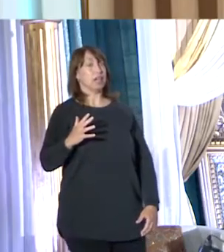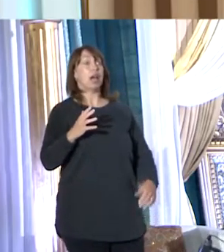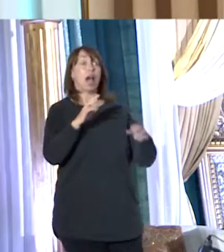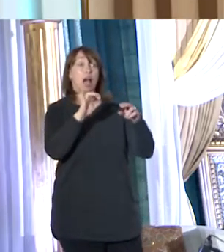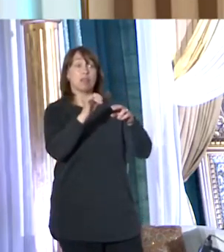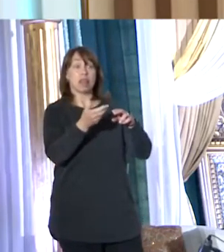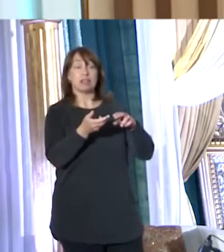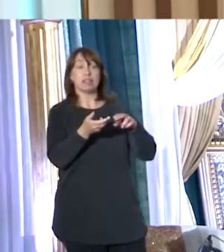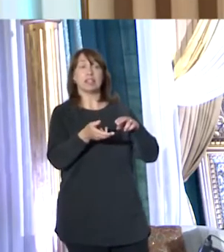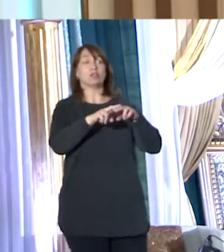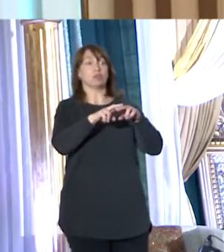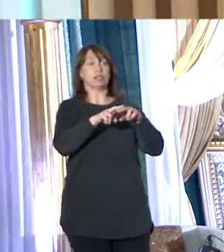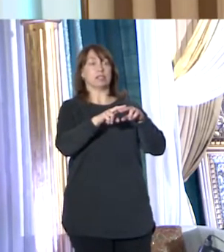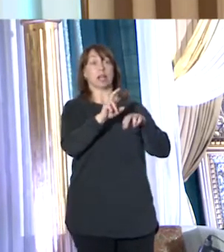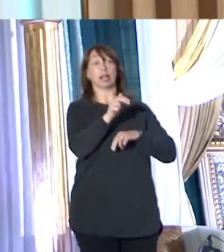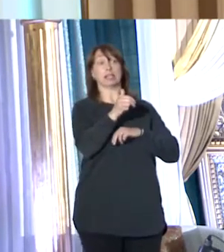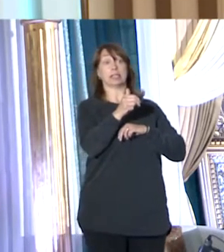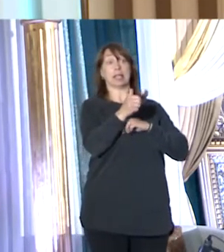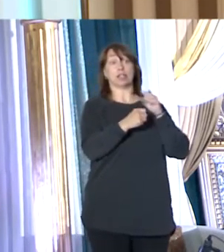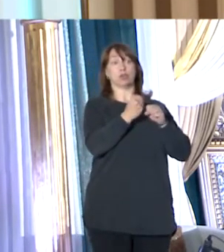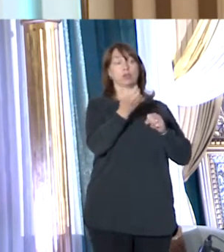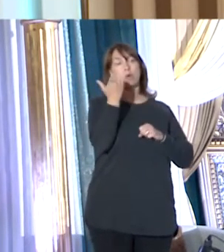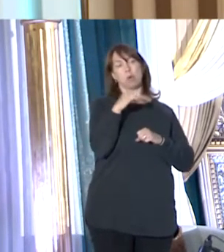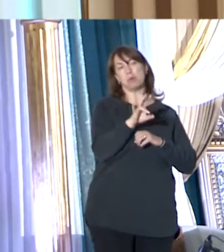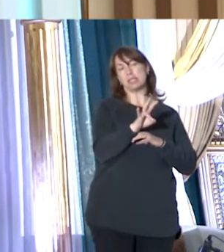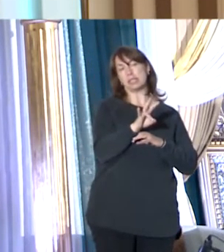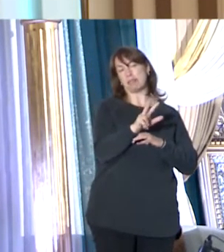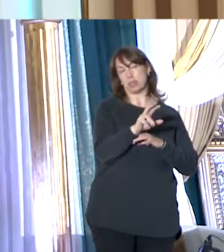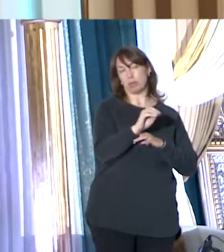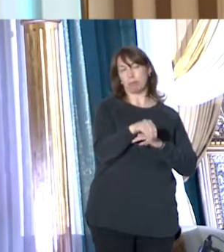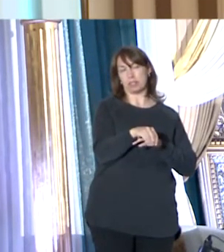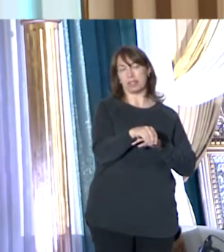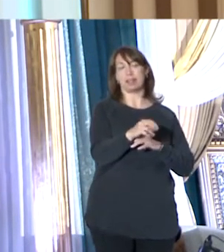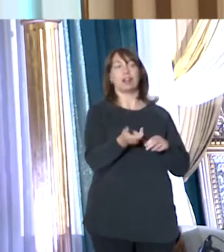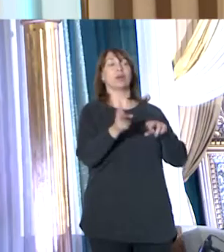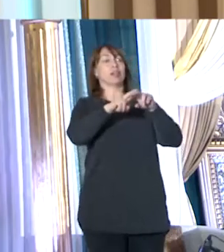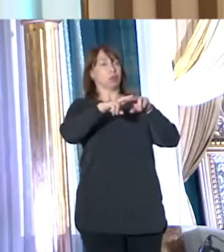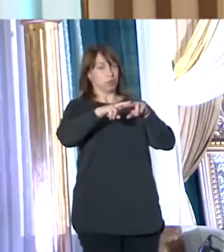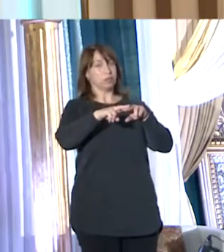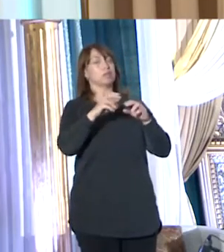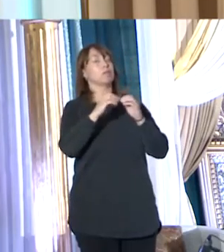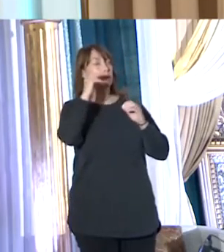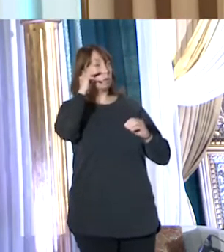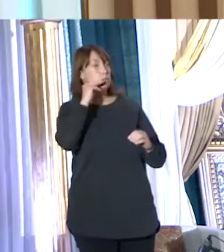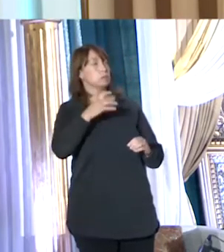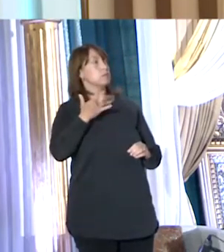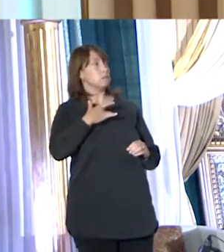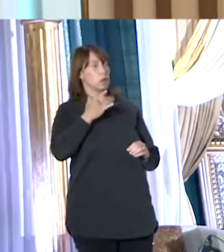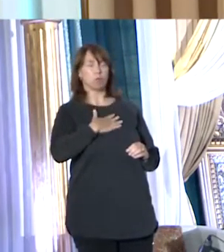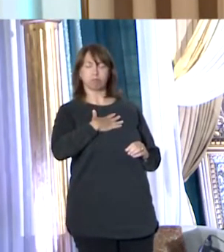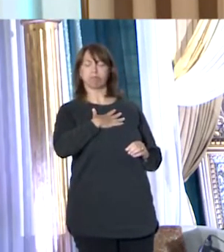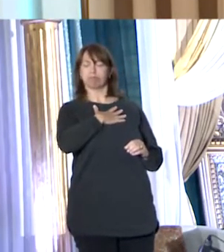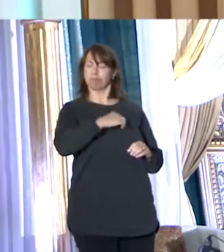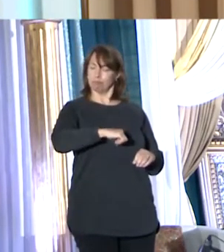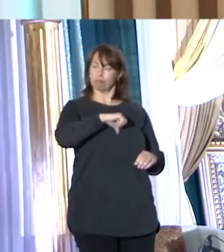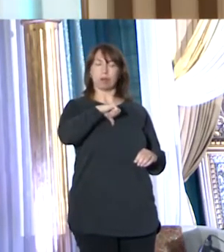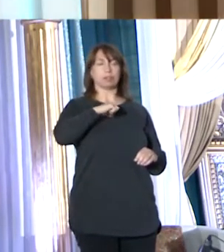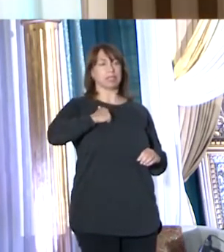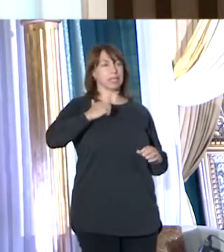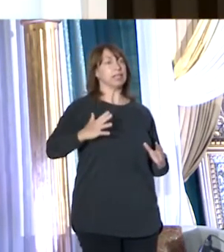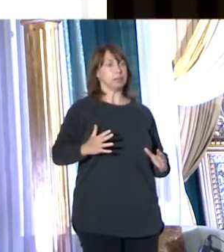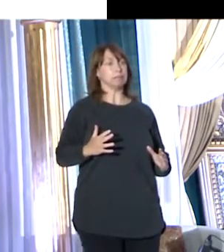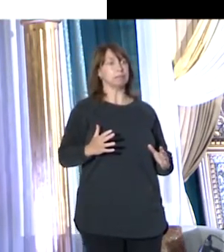points from 10 years ago. So that's a very strong finding in terms of the proportion who say they're very proud. If you